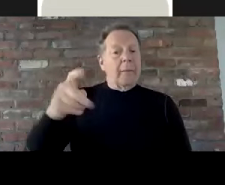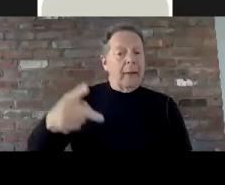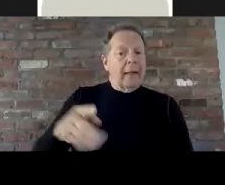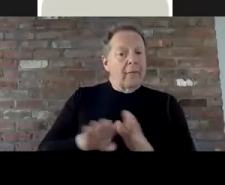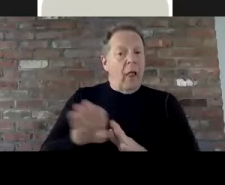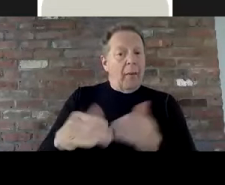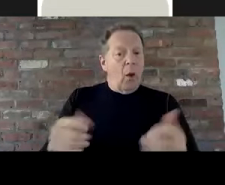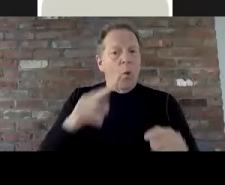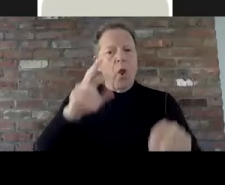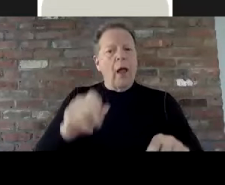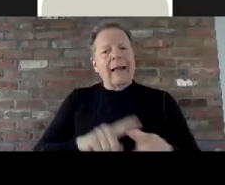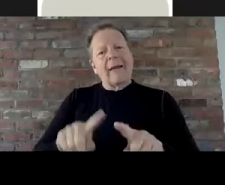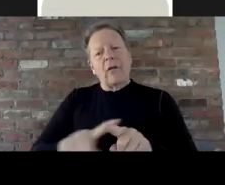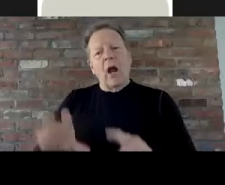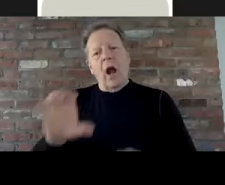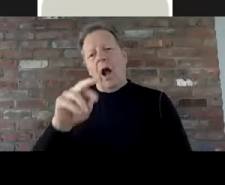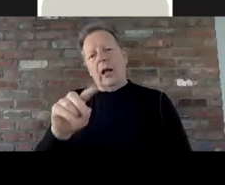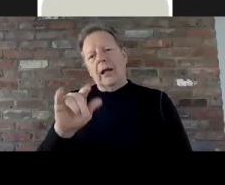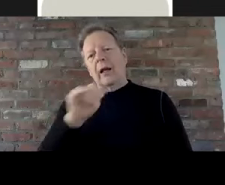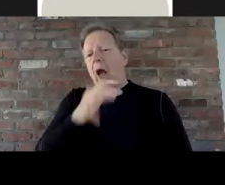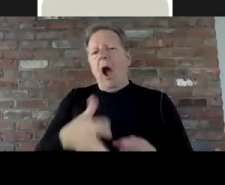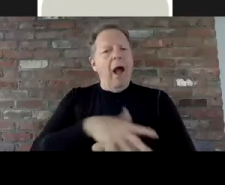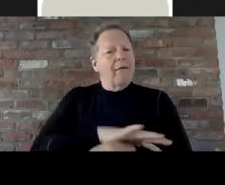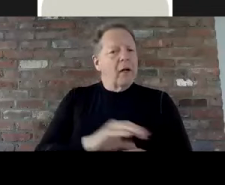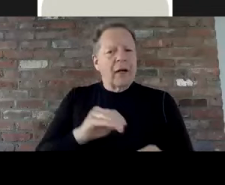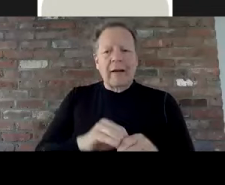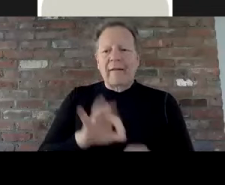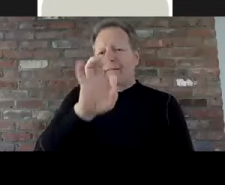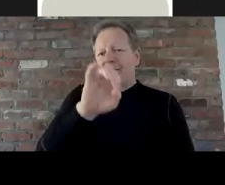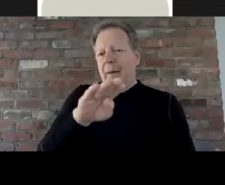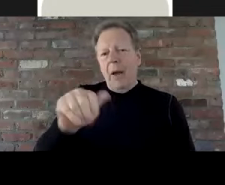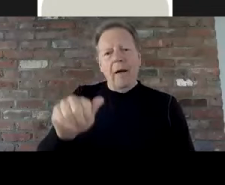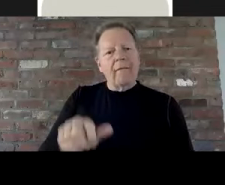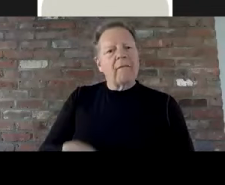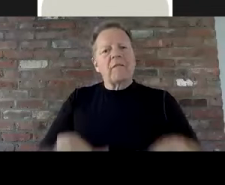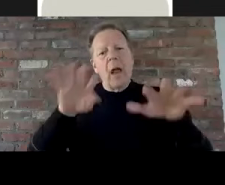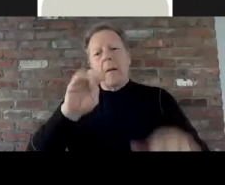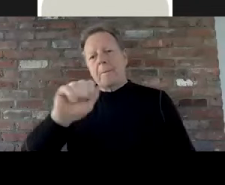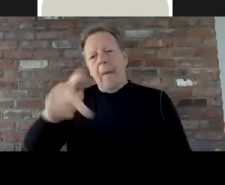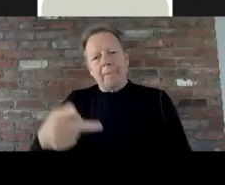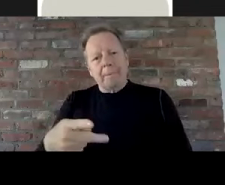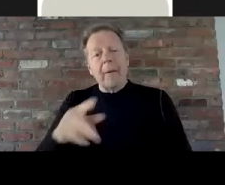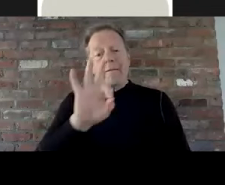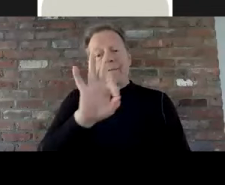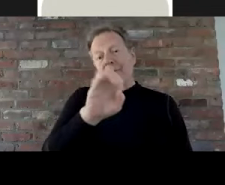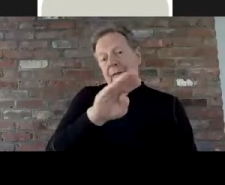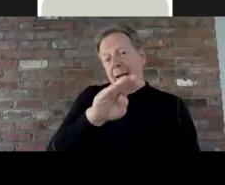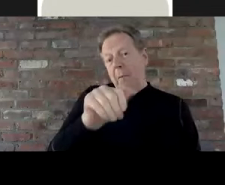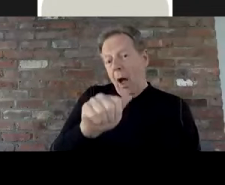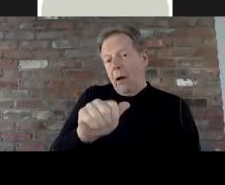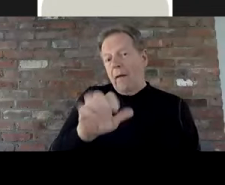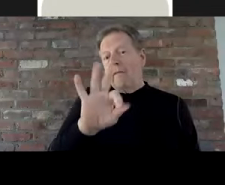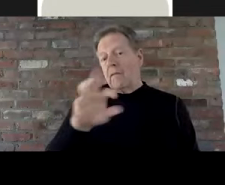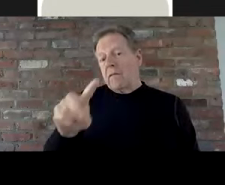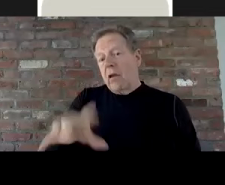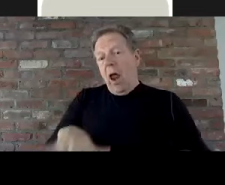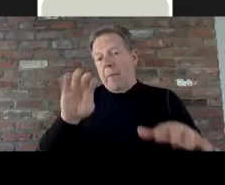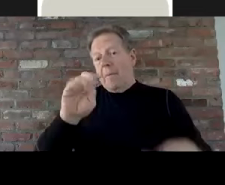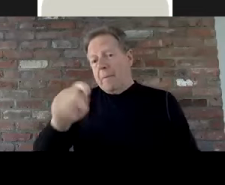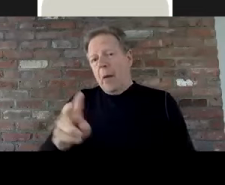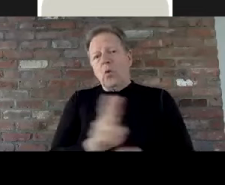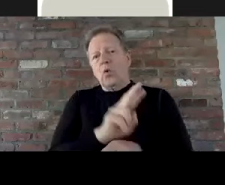types of conditions that are not typically covered in FEMA flood maps. FEMA flood maps are maps used by multiple